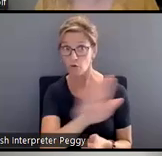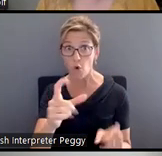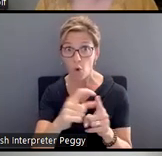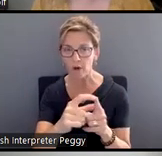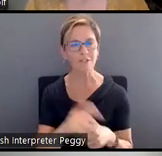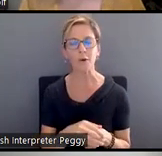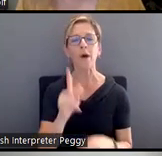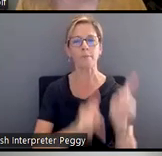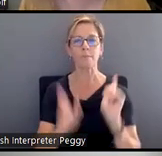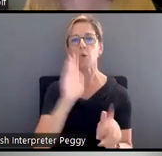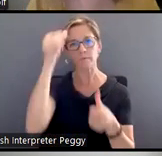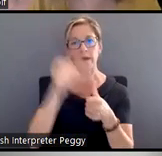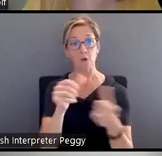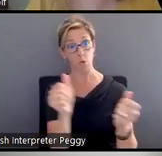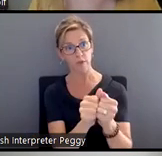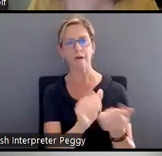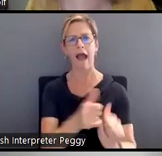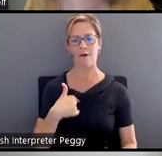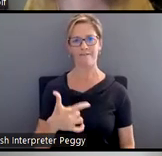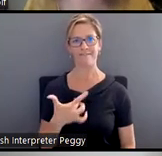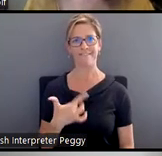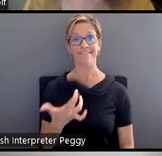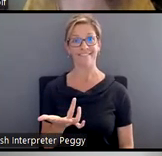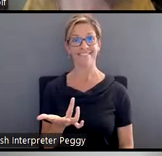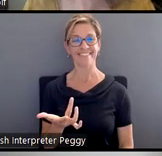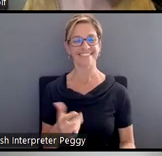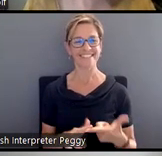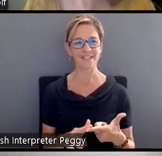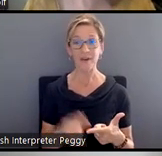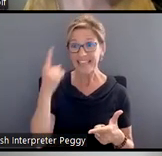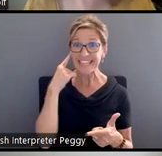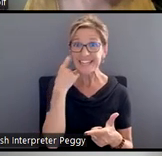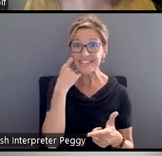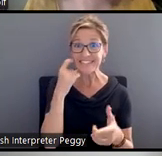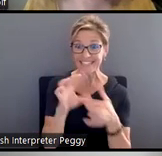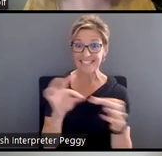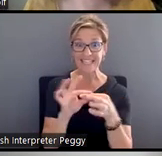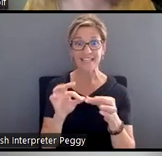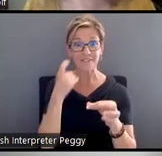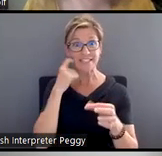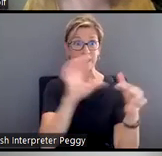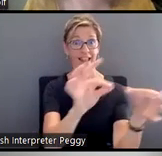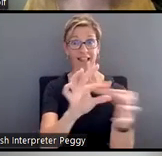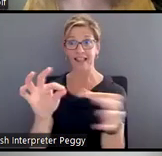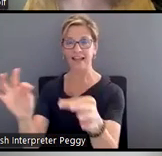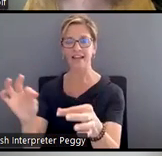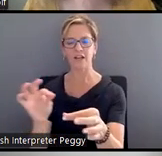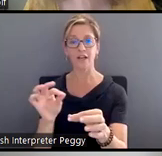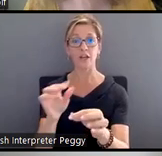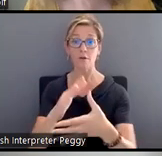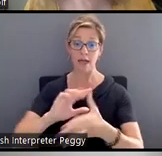you made them feel. And I'm just thinking, everything we've just heard from everyone who shared, there was a lot in there that you shared about